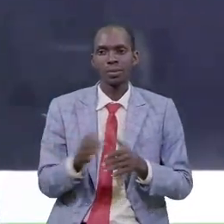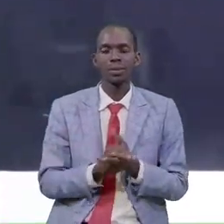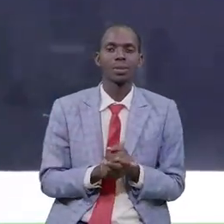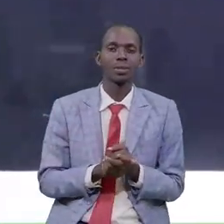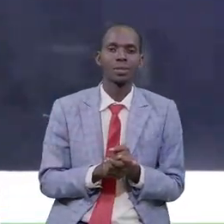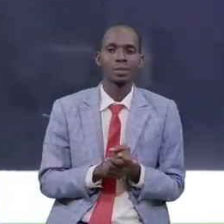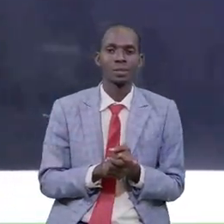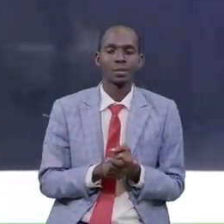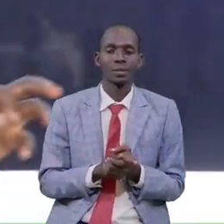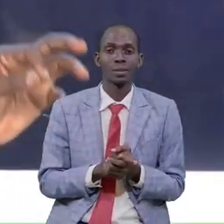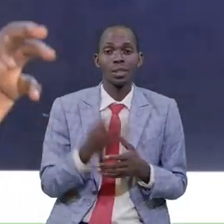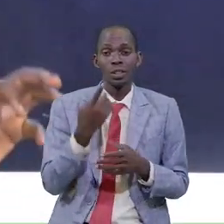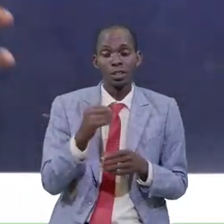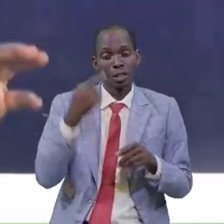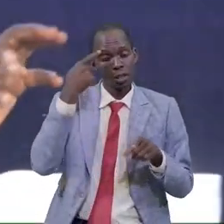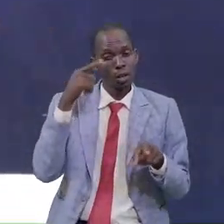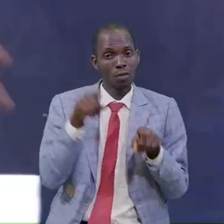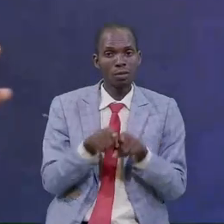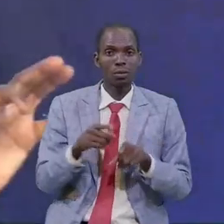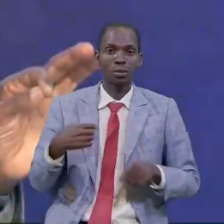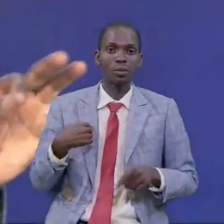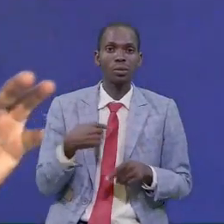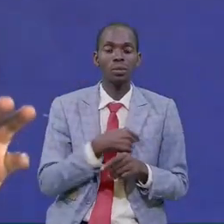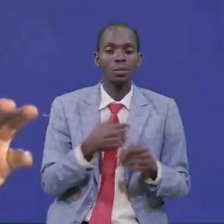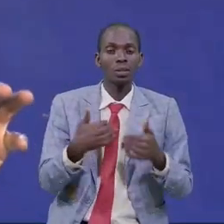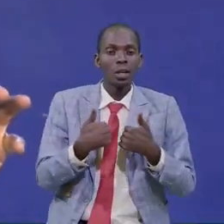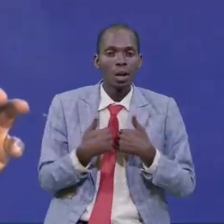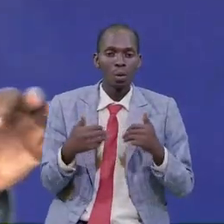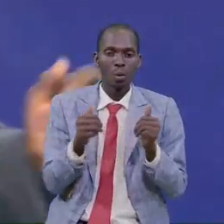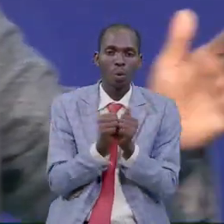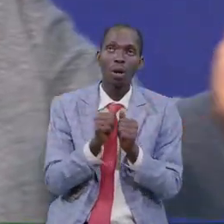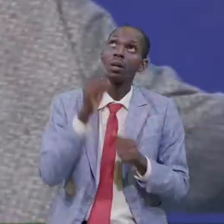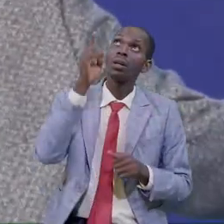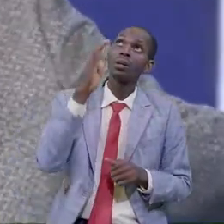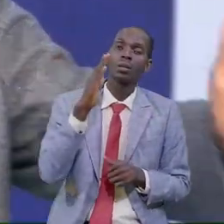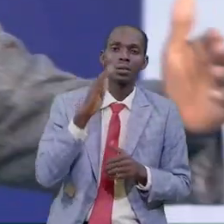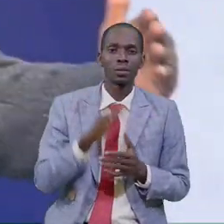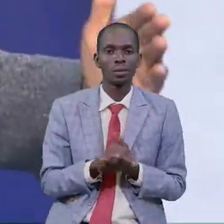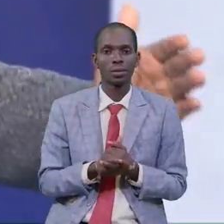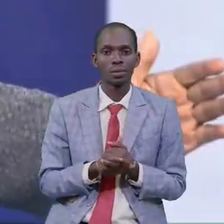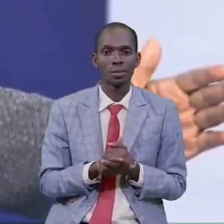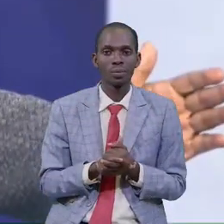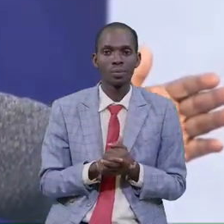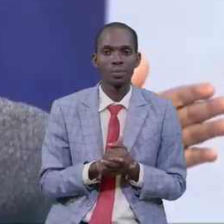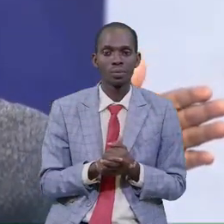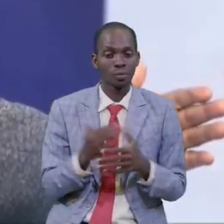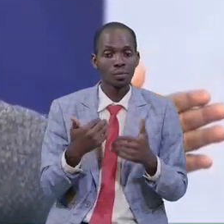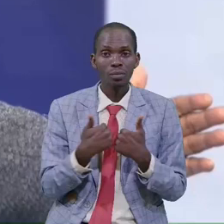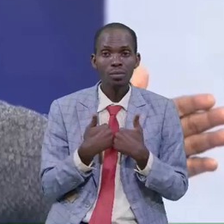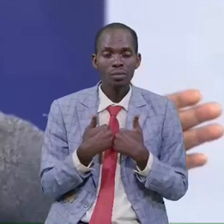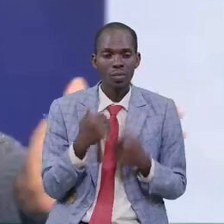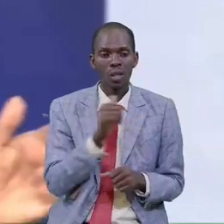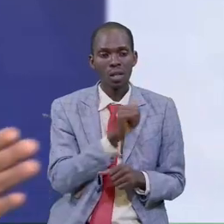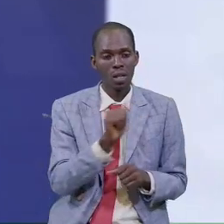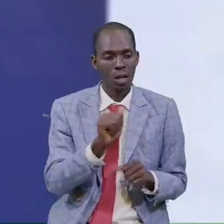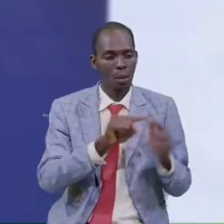fin. The covenant we have with God. L'alliance que nous avons avec Dieu has a beginning, a un